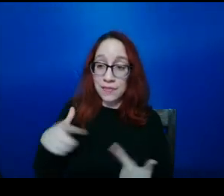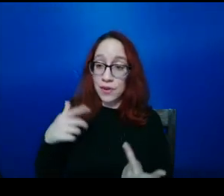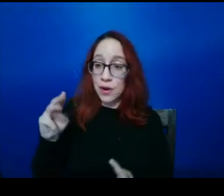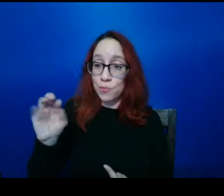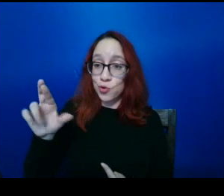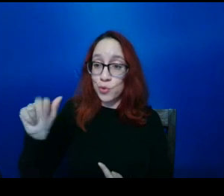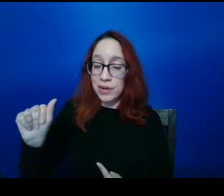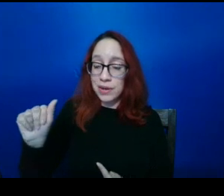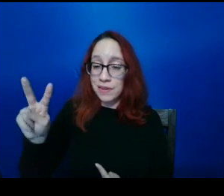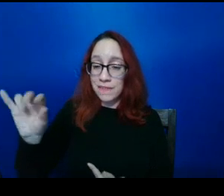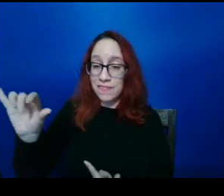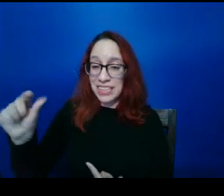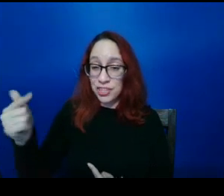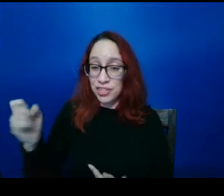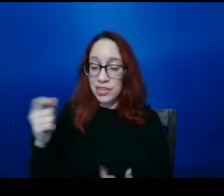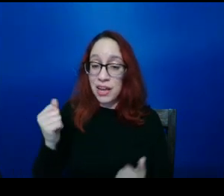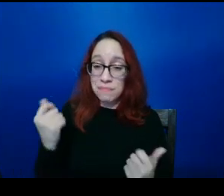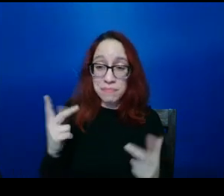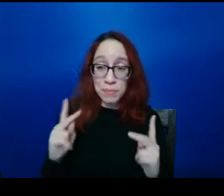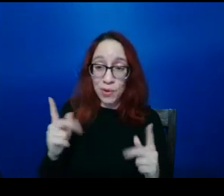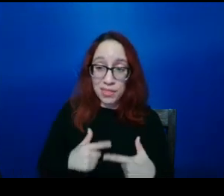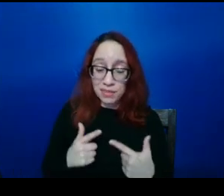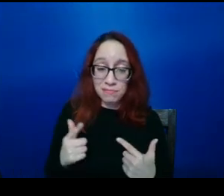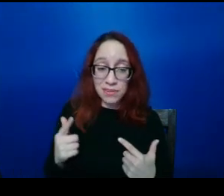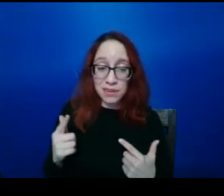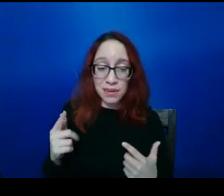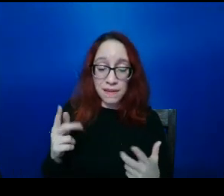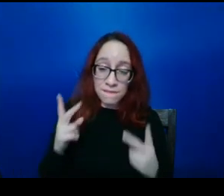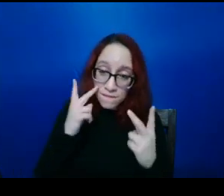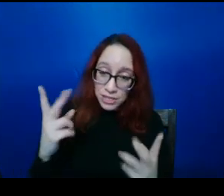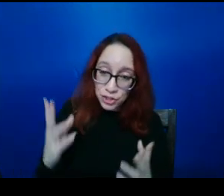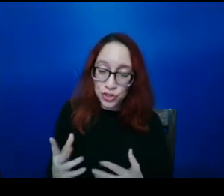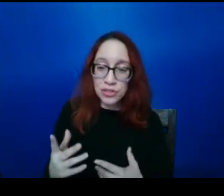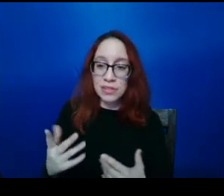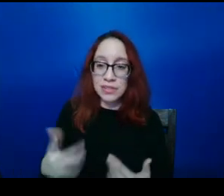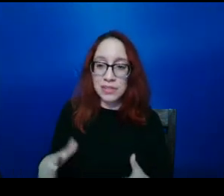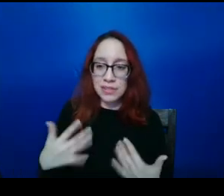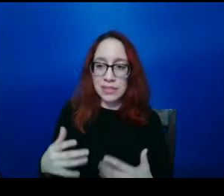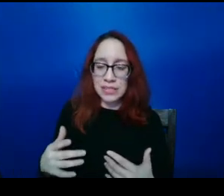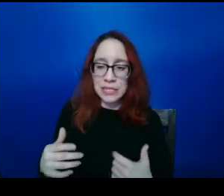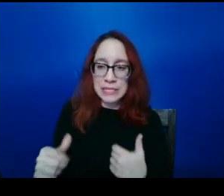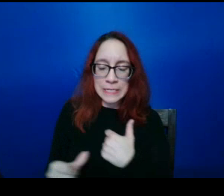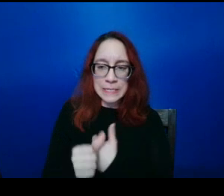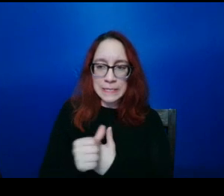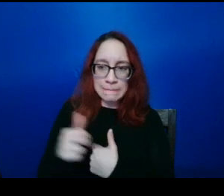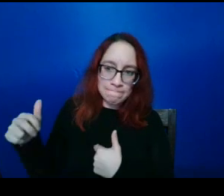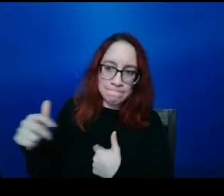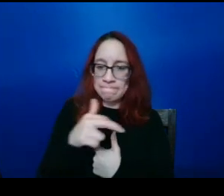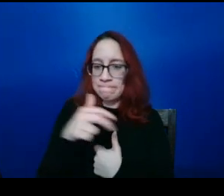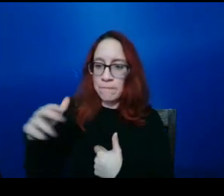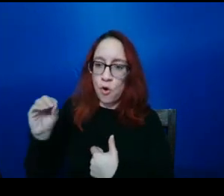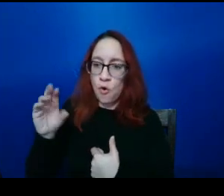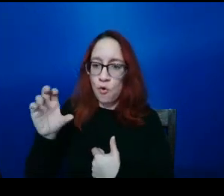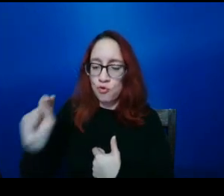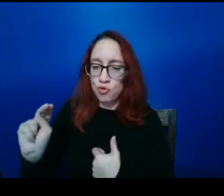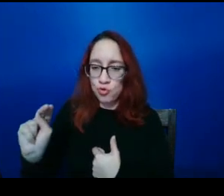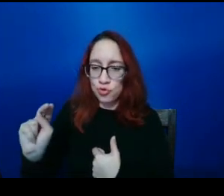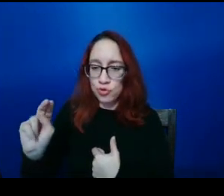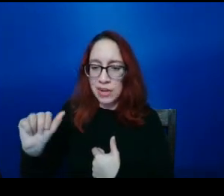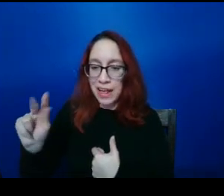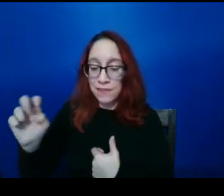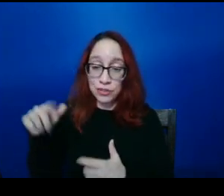often, myself and other residents and visitors, are dangerously crossing Ocean Avenue at 6th Street to get